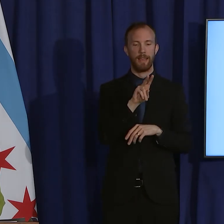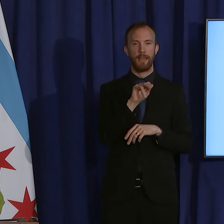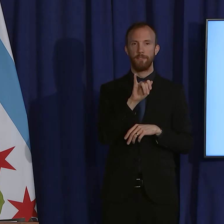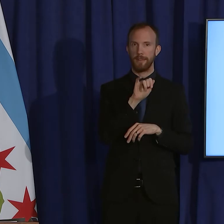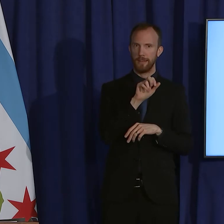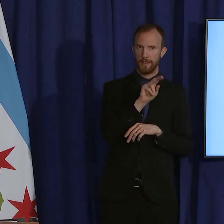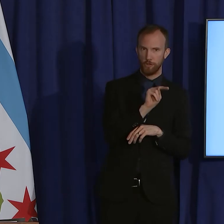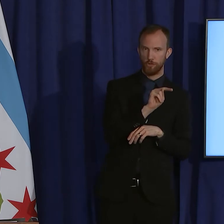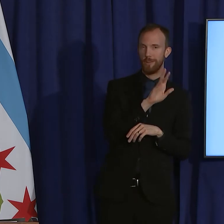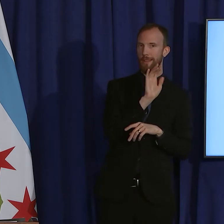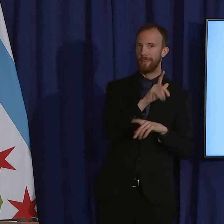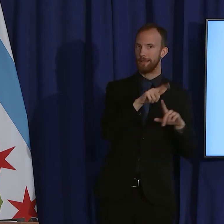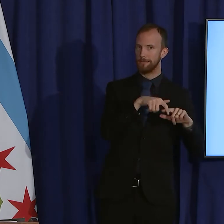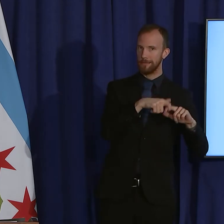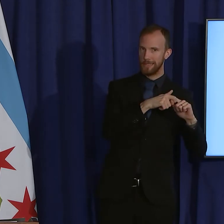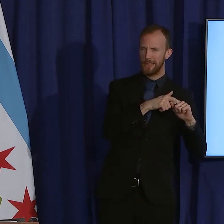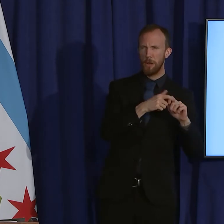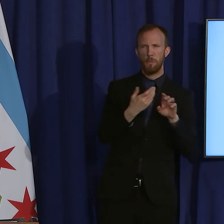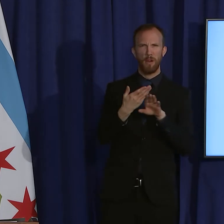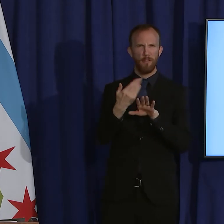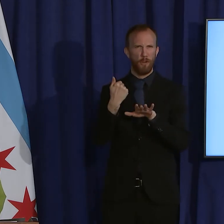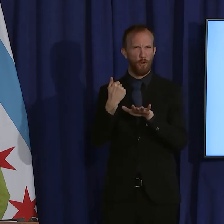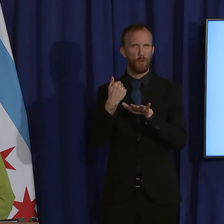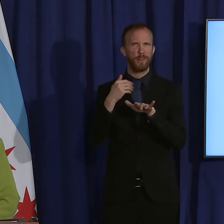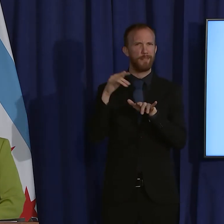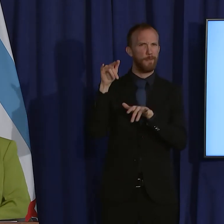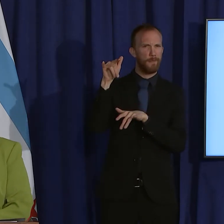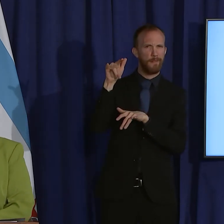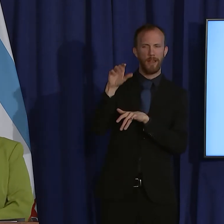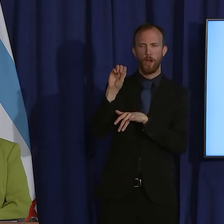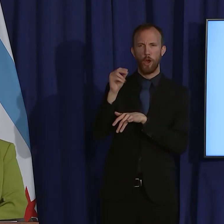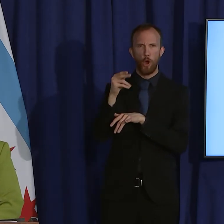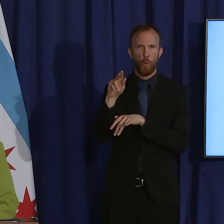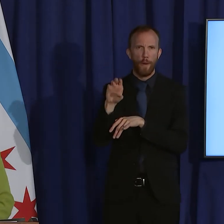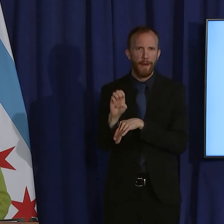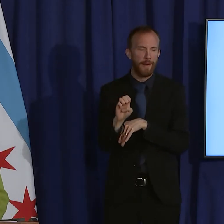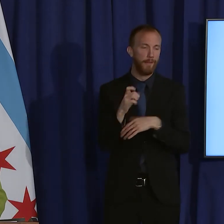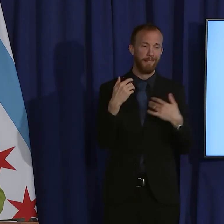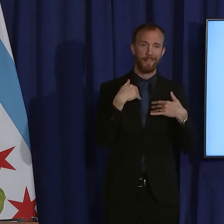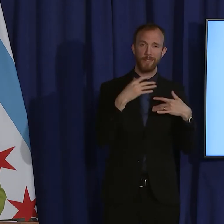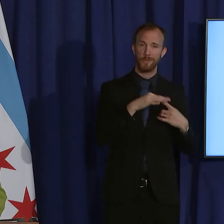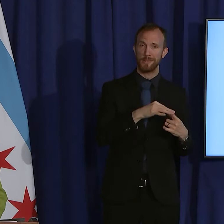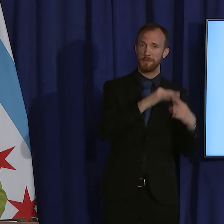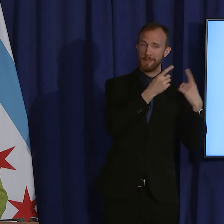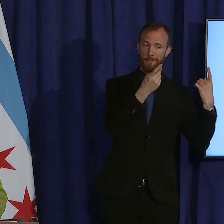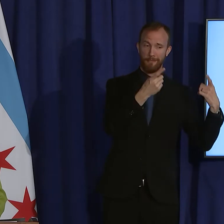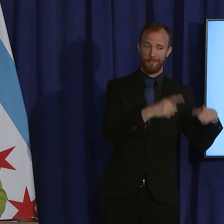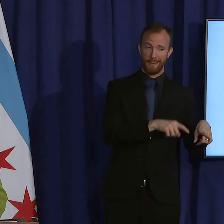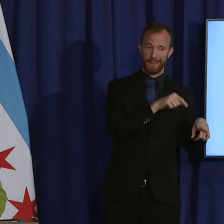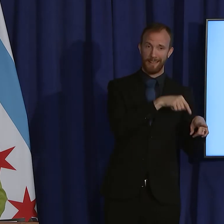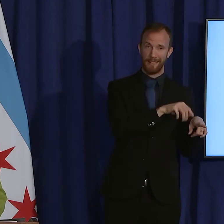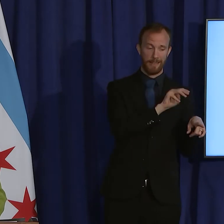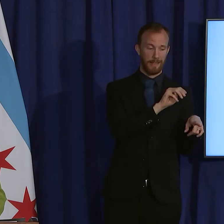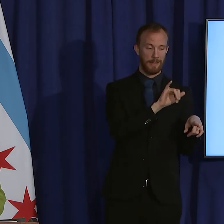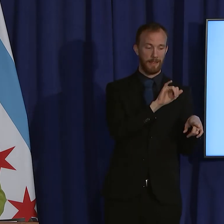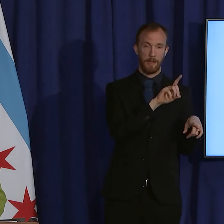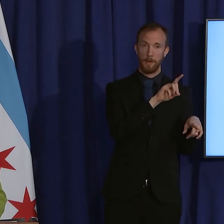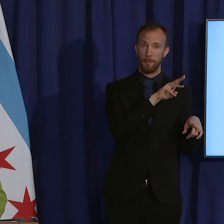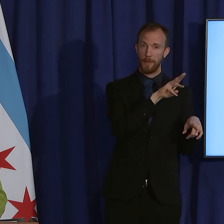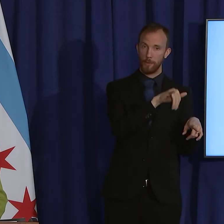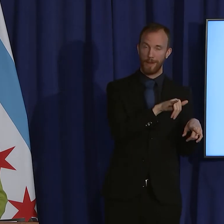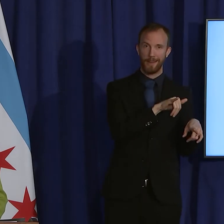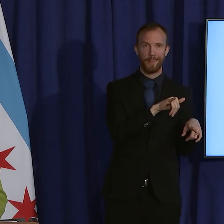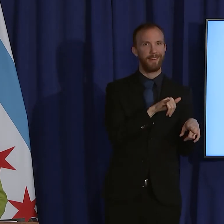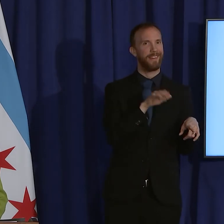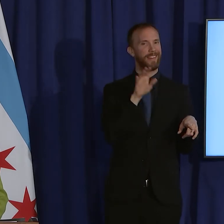doing employer-based vaccination at O'Hare and actually had a special event at Midway today. Those are postponed at the moment while we're waiting